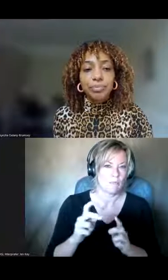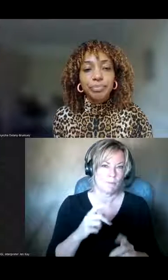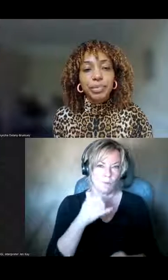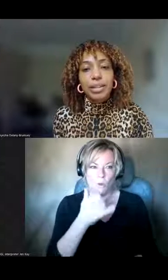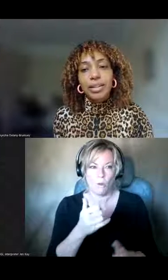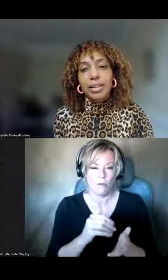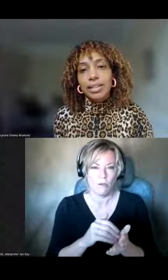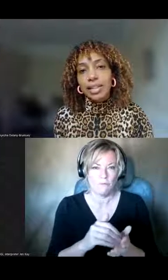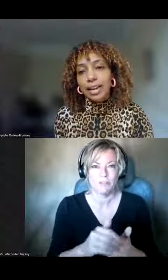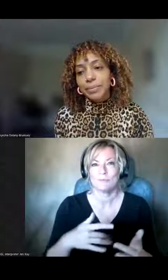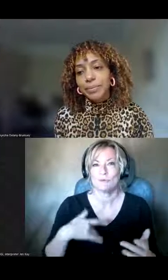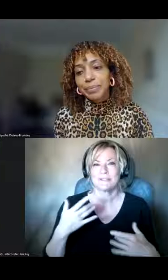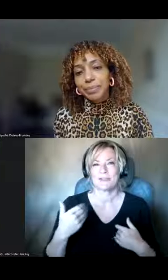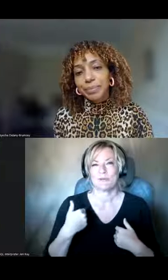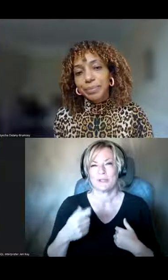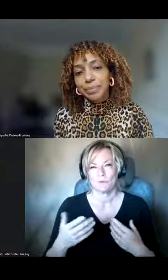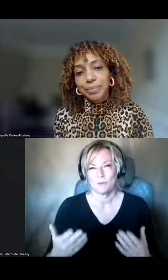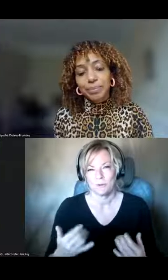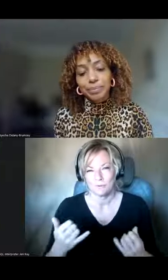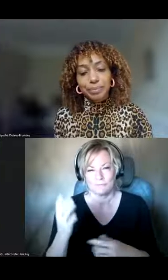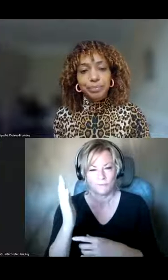Doctor. Next slide.